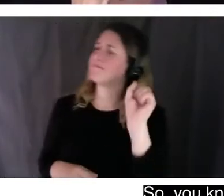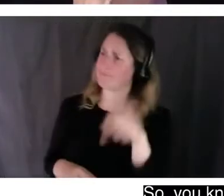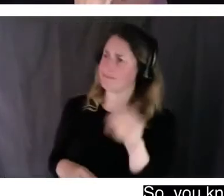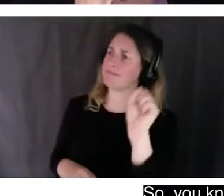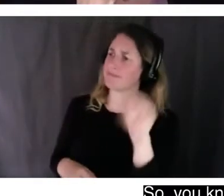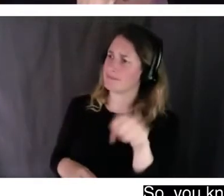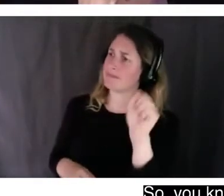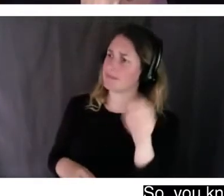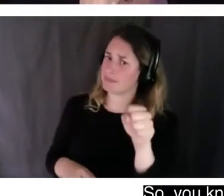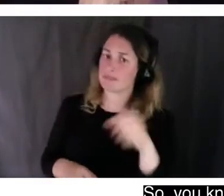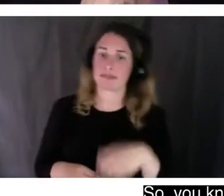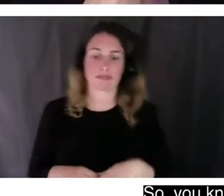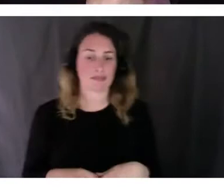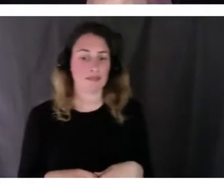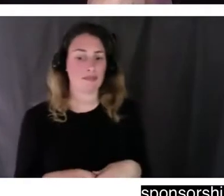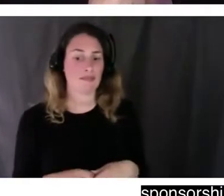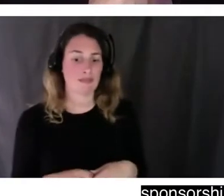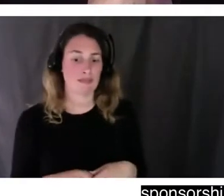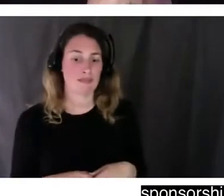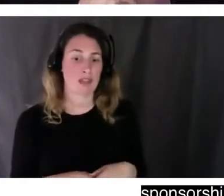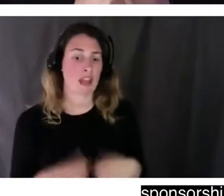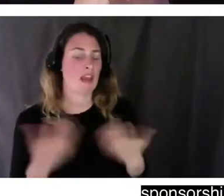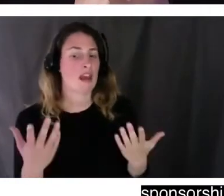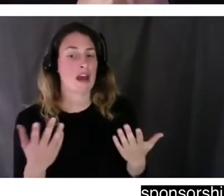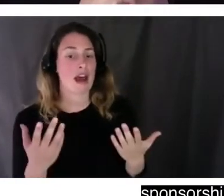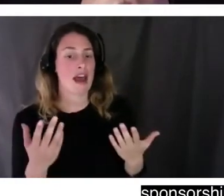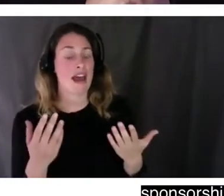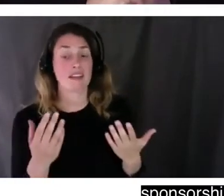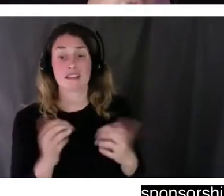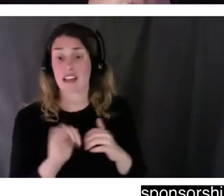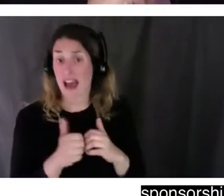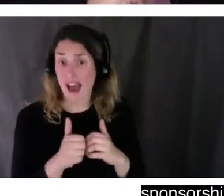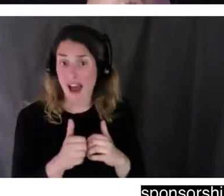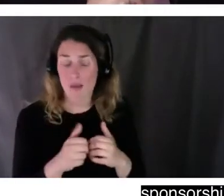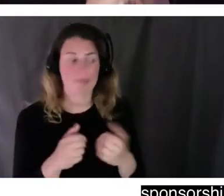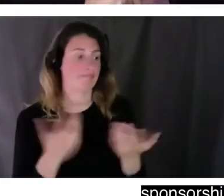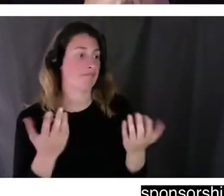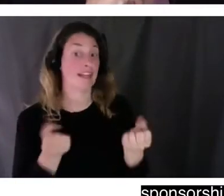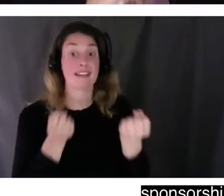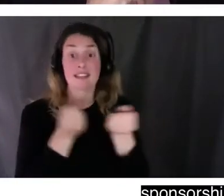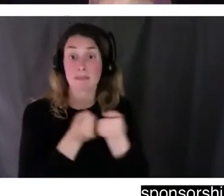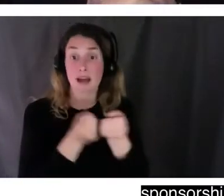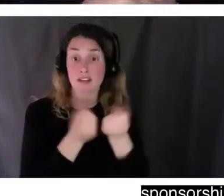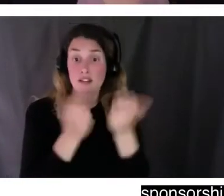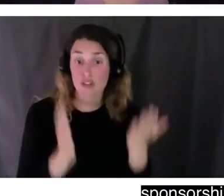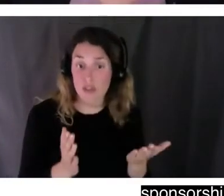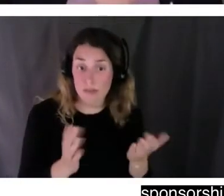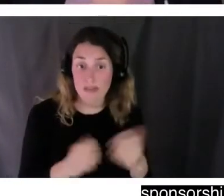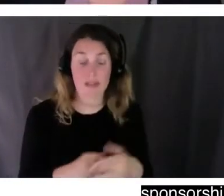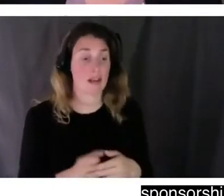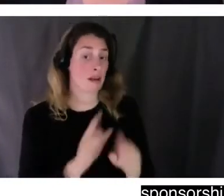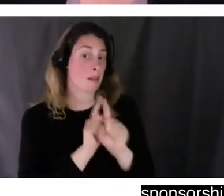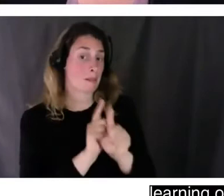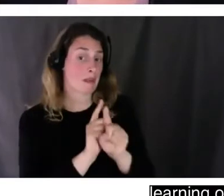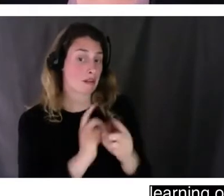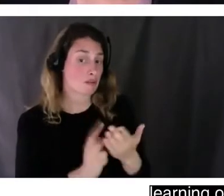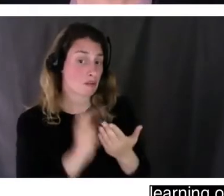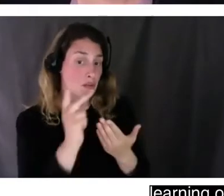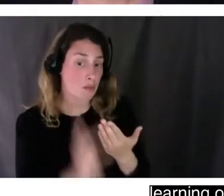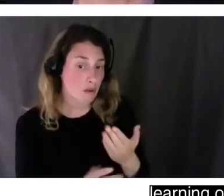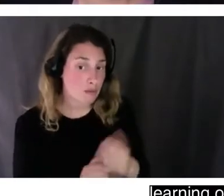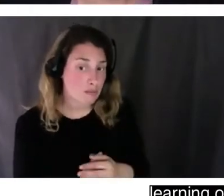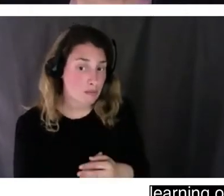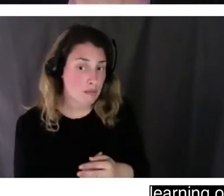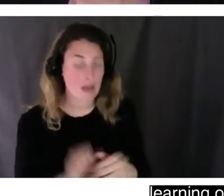a menu of ways, sponsorships, mentoring programs, career